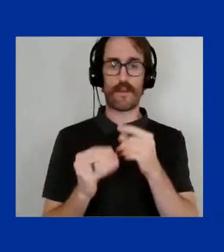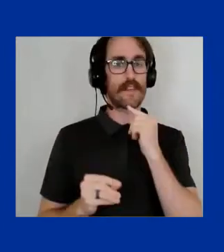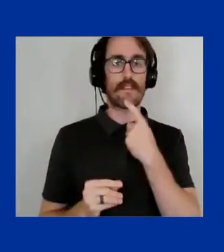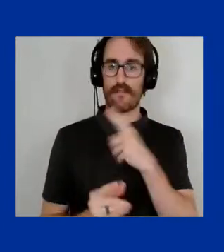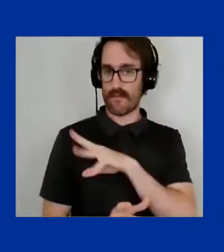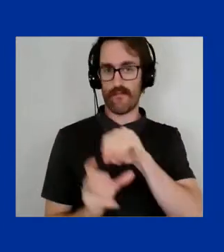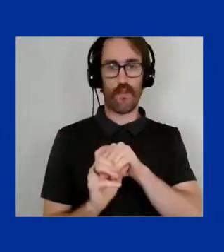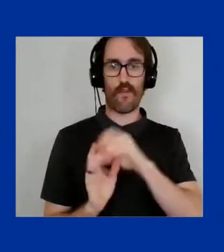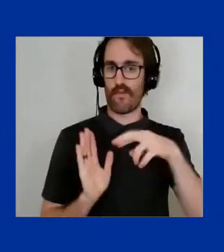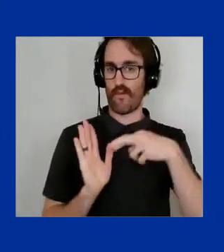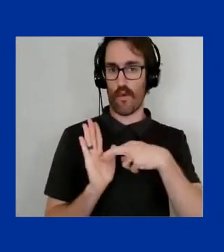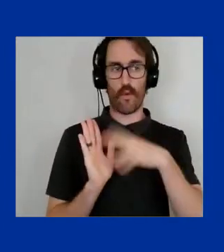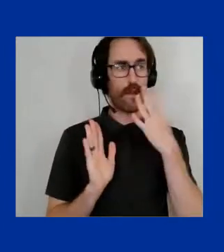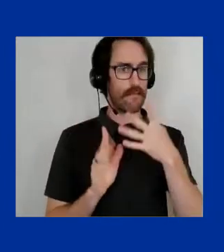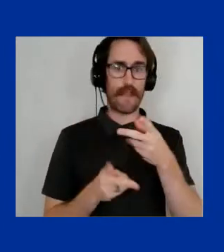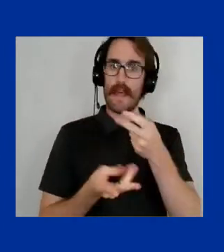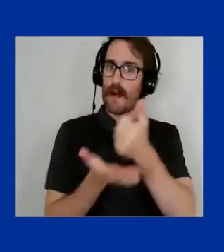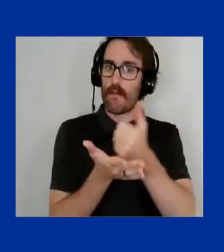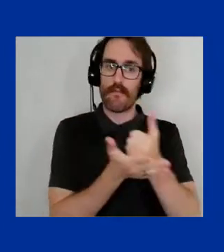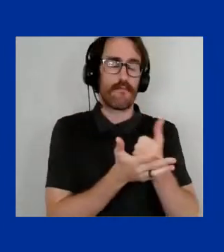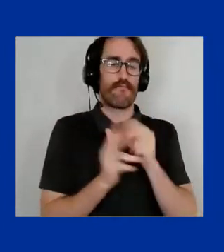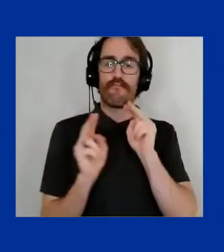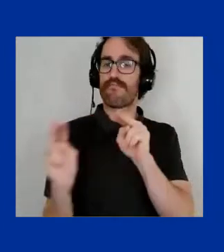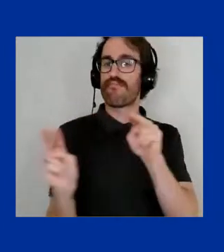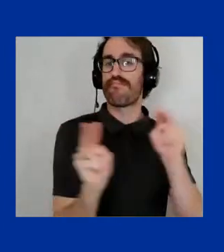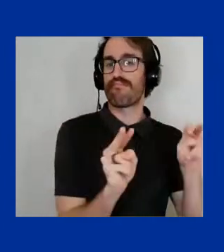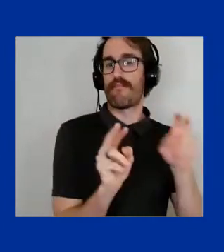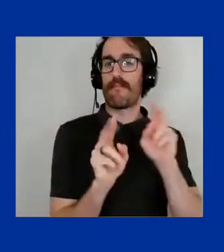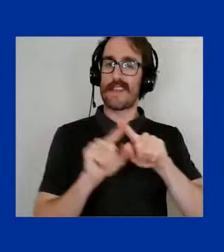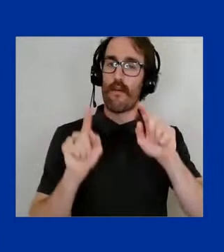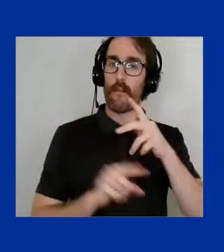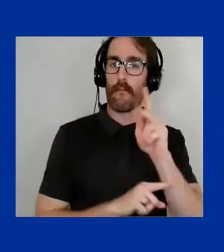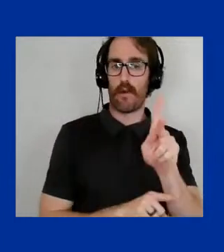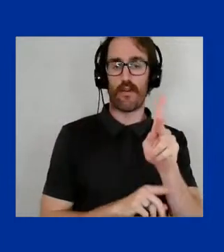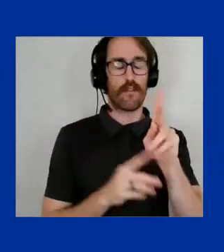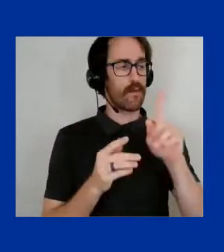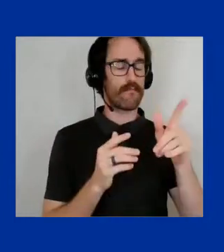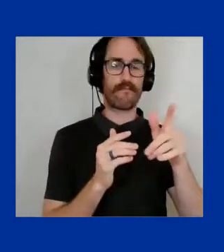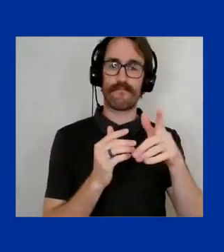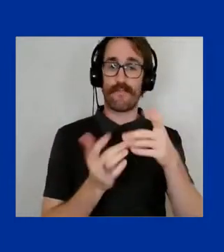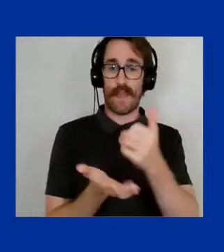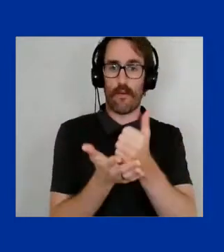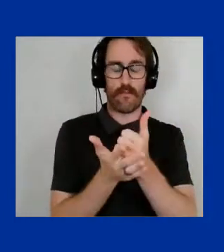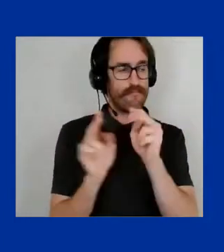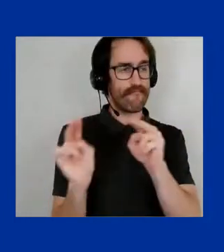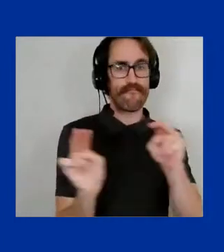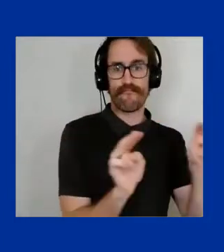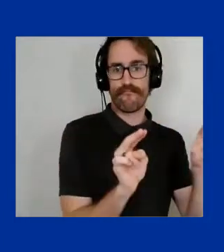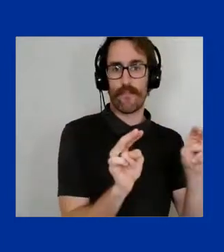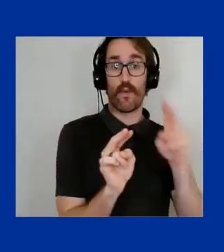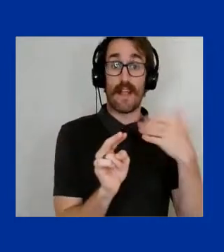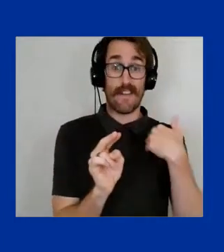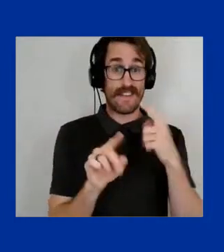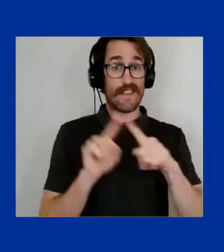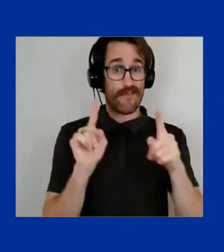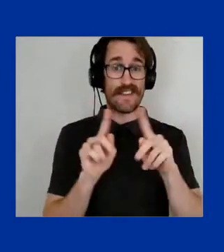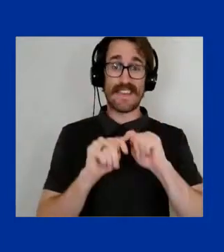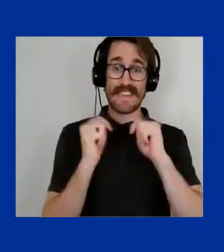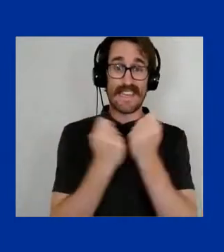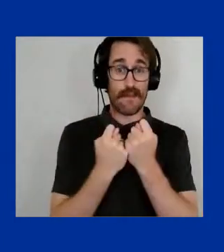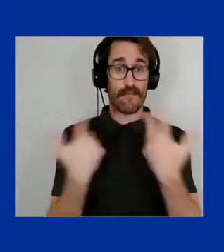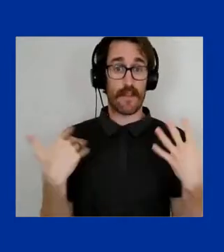us patrol and certainly in those parks they'll be there, and we're gonna have combined teams as well too. And on the